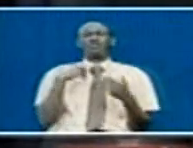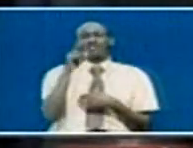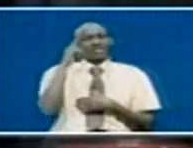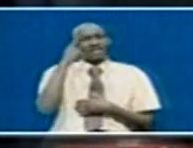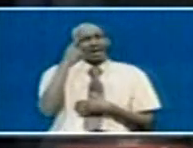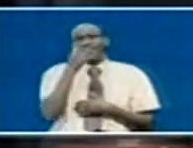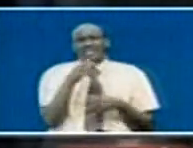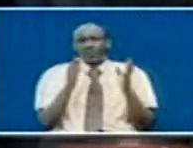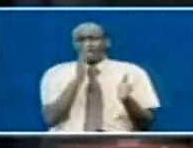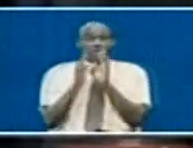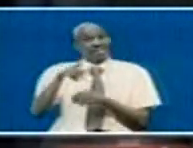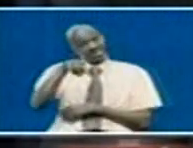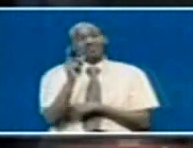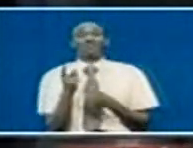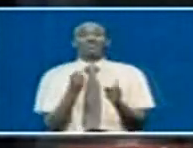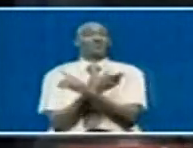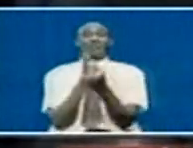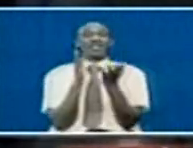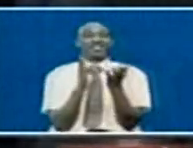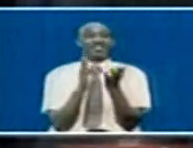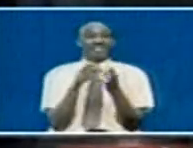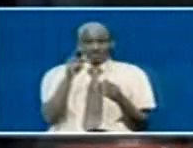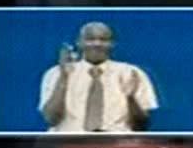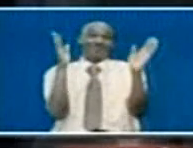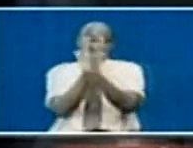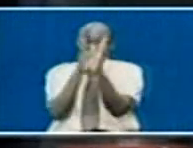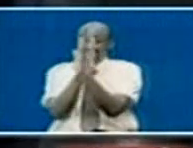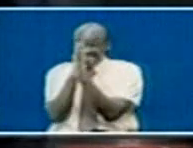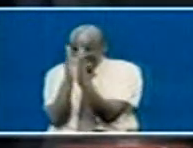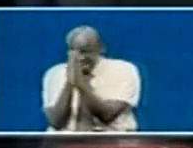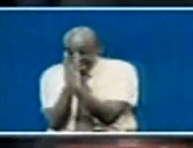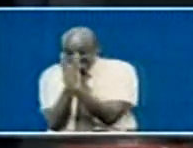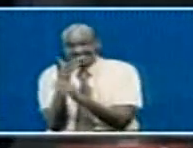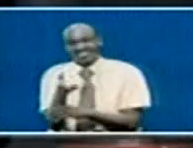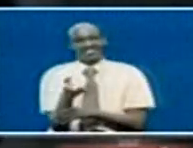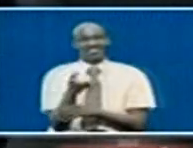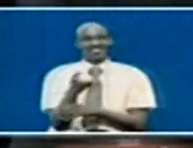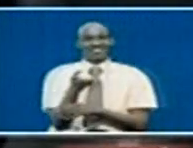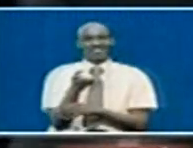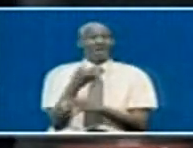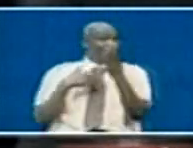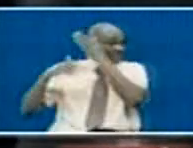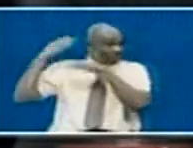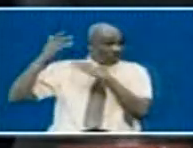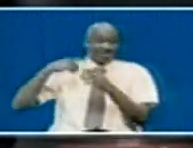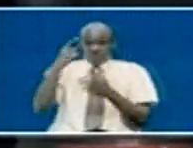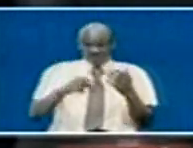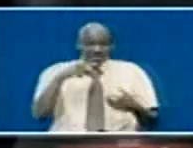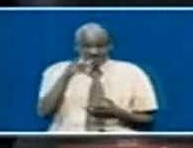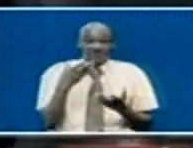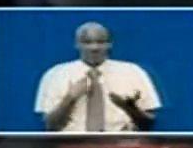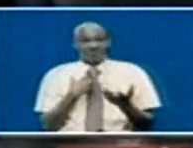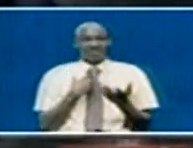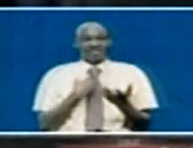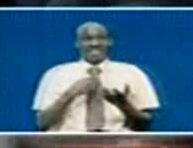how better to organize in different ways. They went into hiding. In the past, it was Al-Qaeda Central